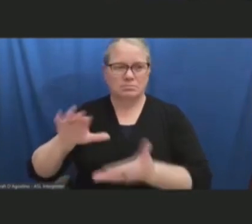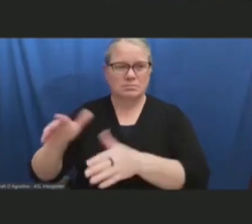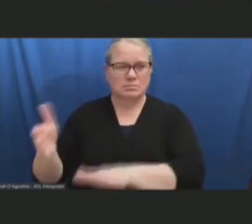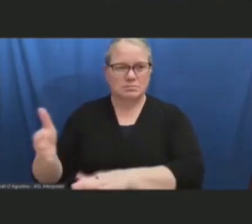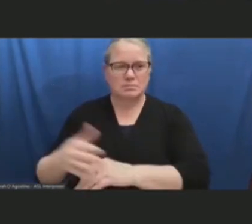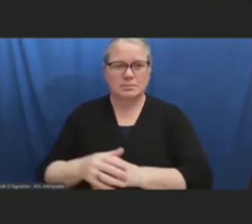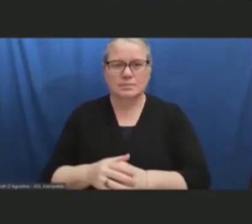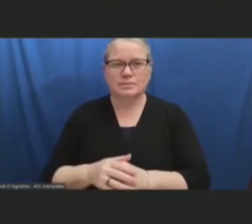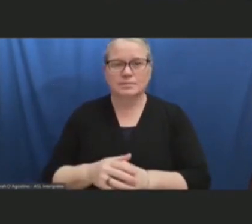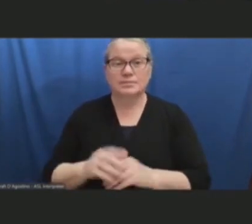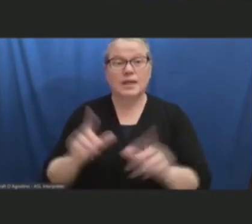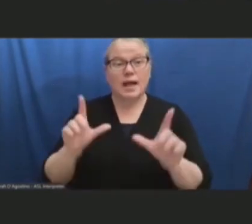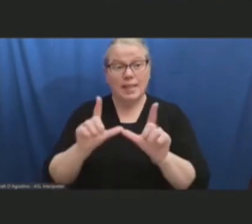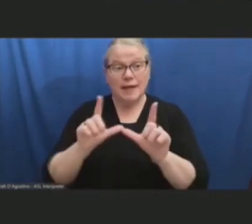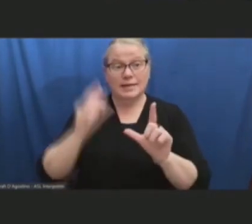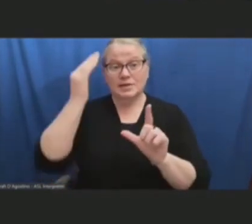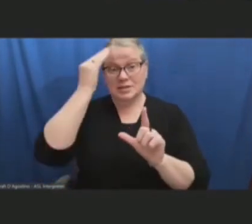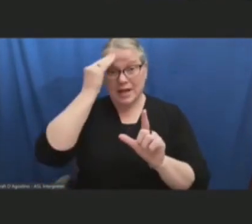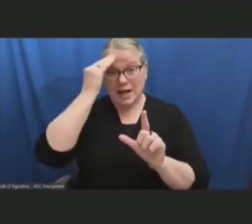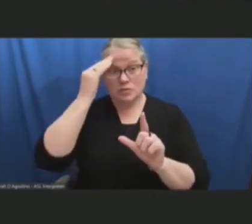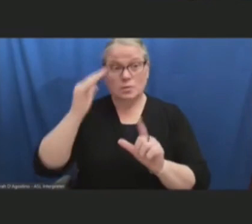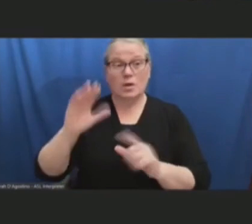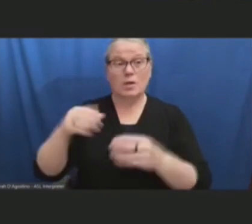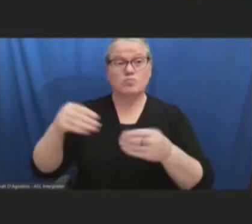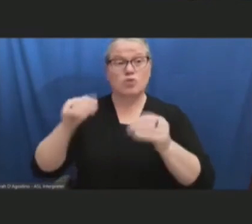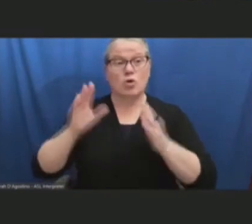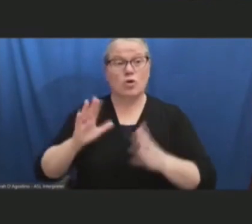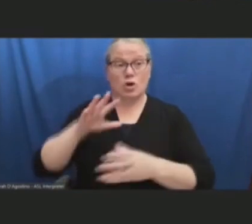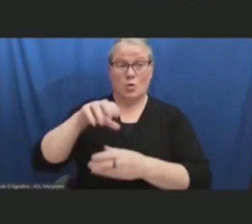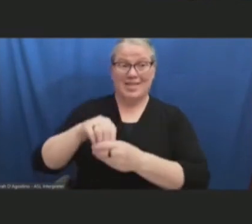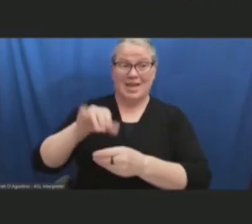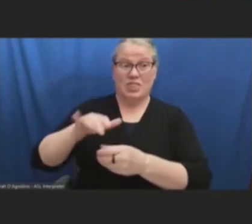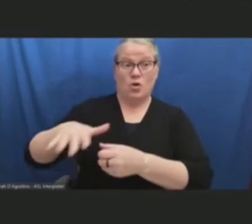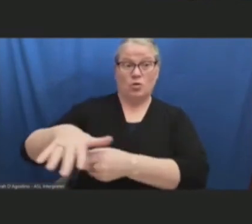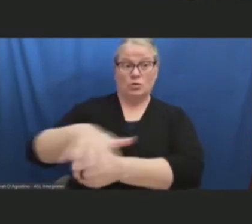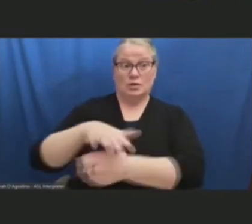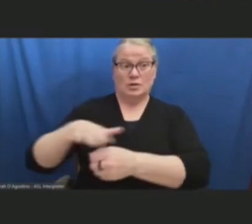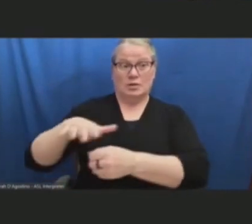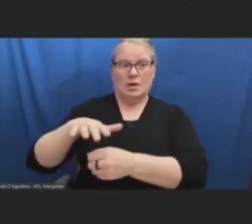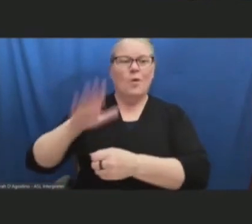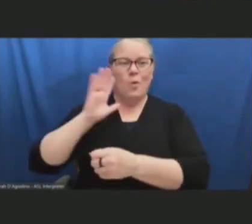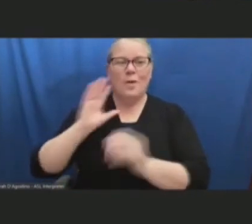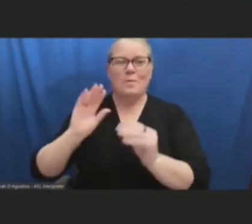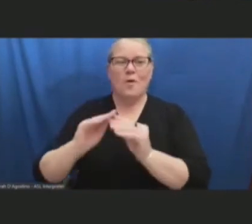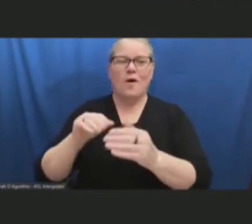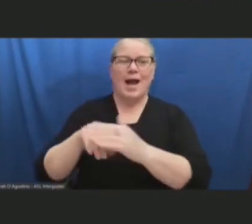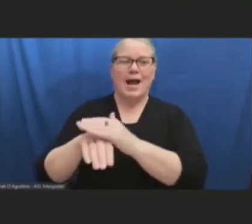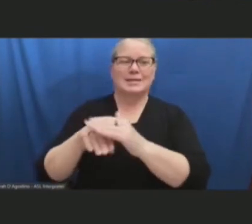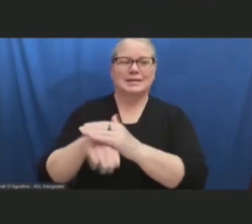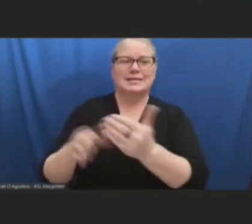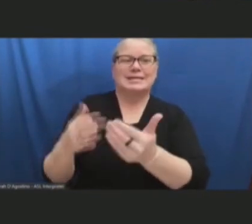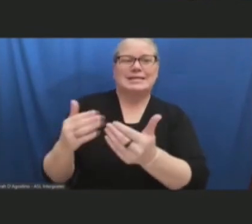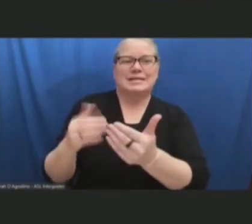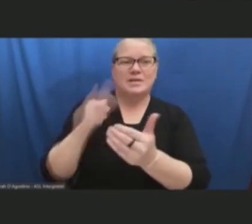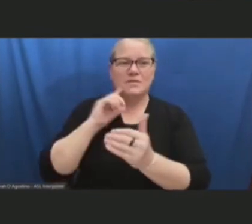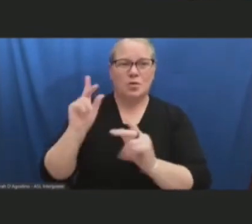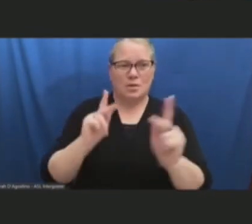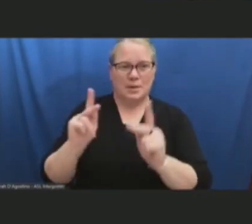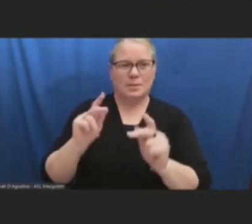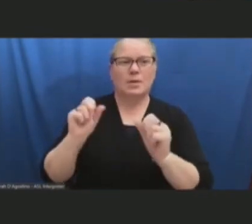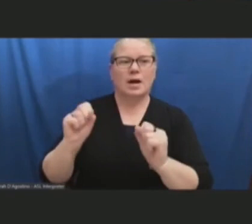knowledgeable local broker in underserved communities will provide greater access to, and it will increase the opportunity for